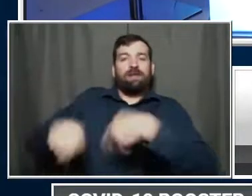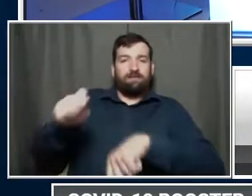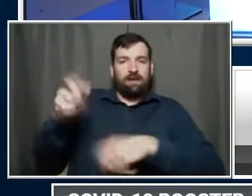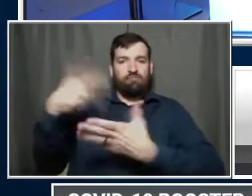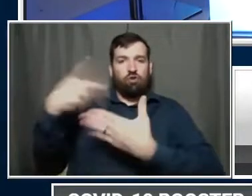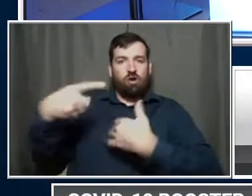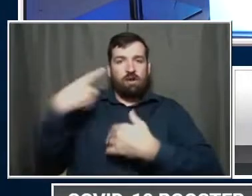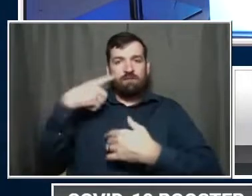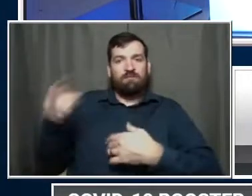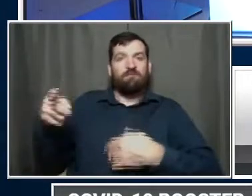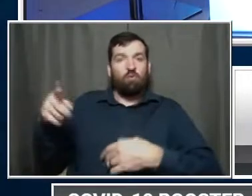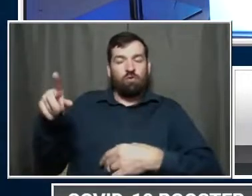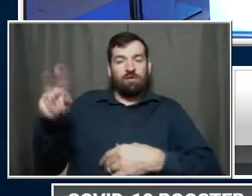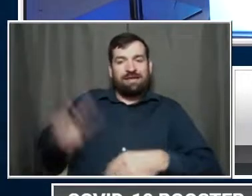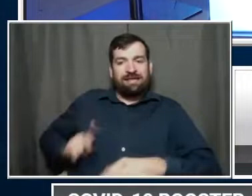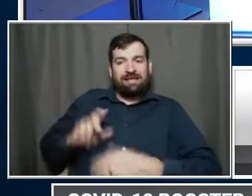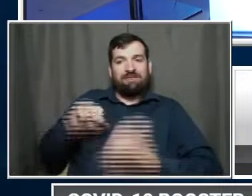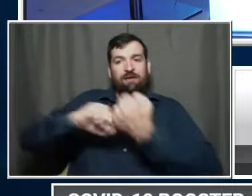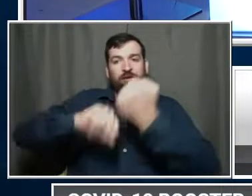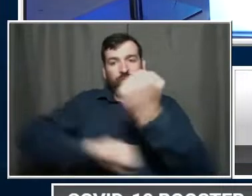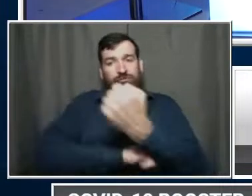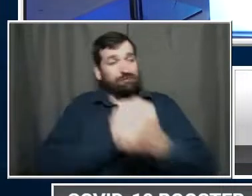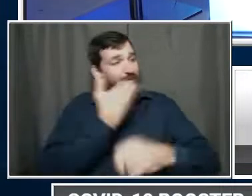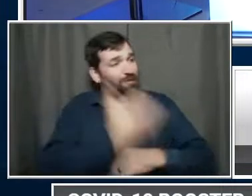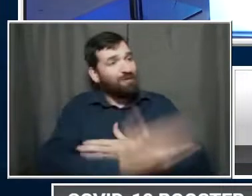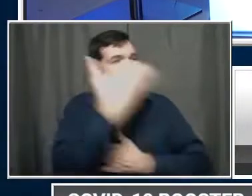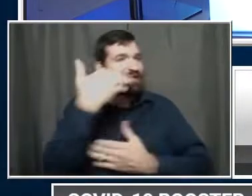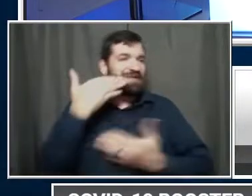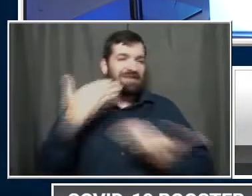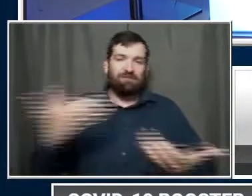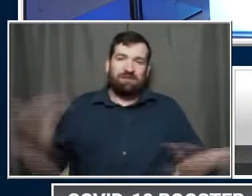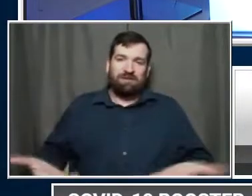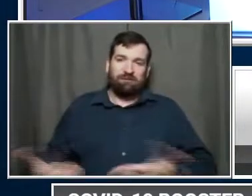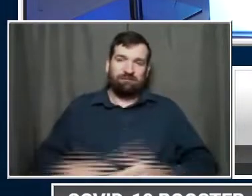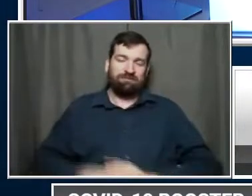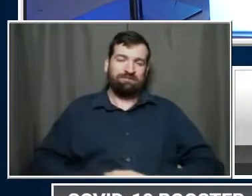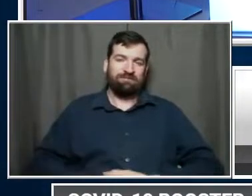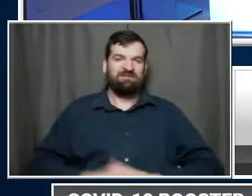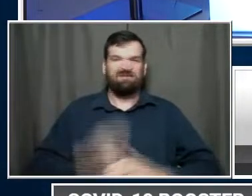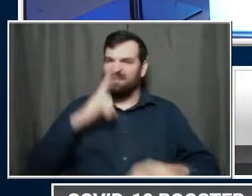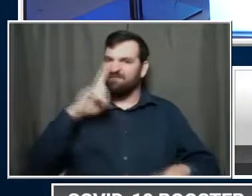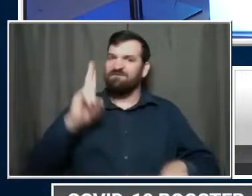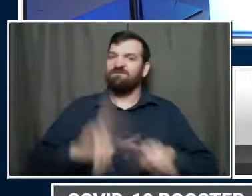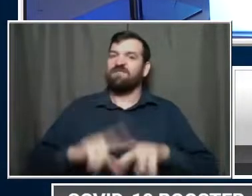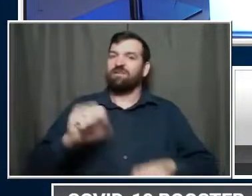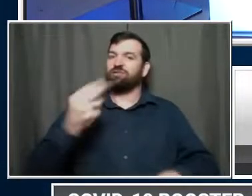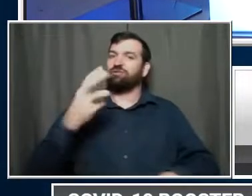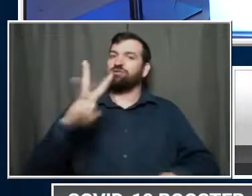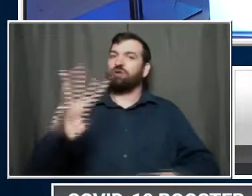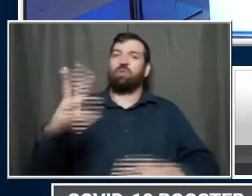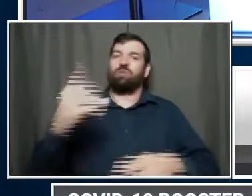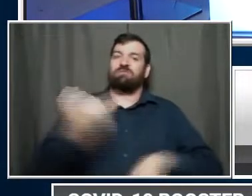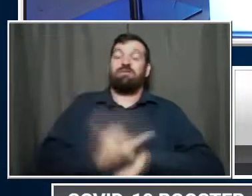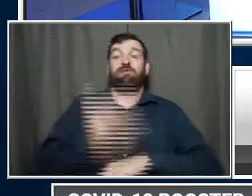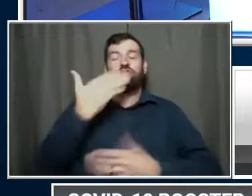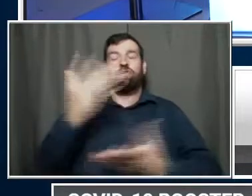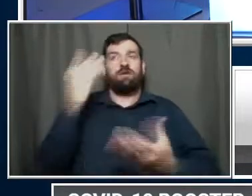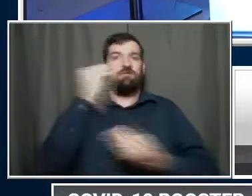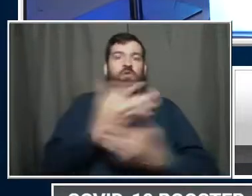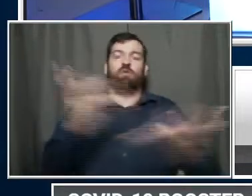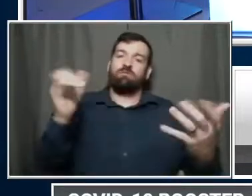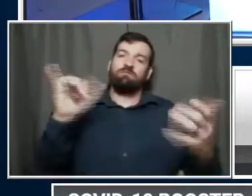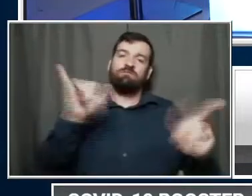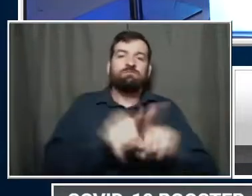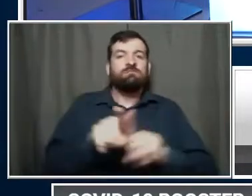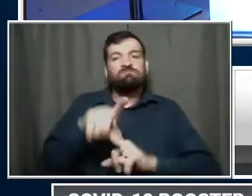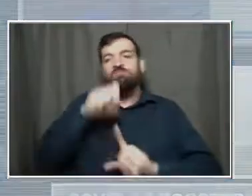Haley. Thank you for being with us. Good morning. Thanks for having me. Yes, fun show today. Lots of good info. And as always, we love getting our